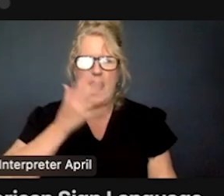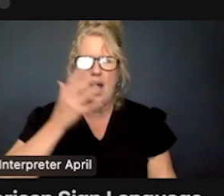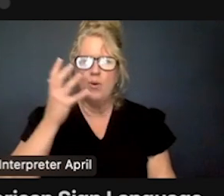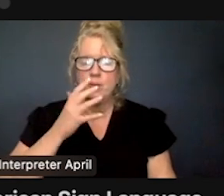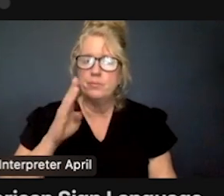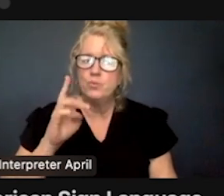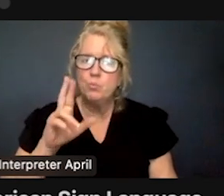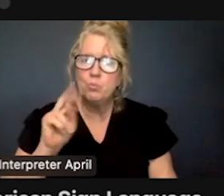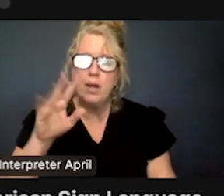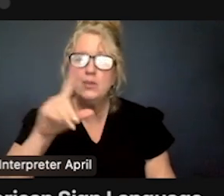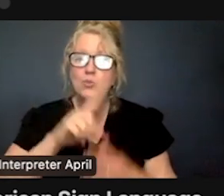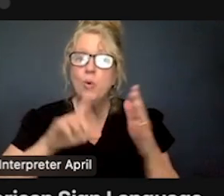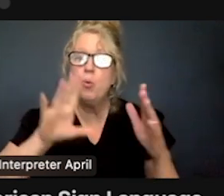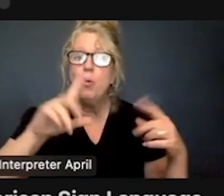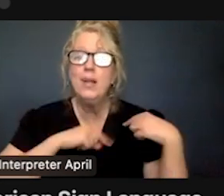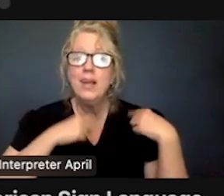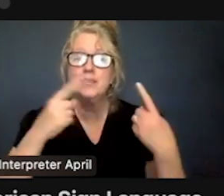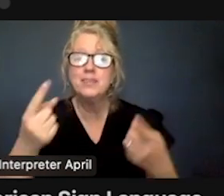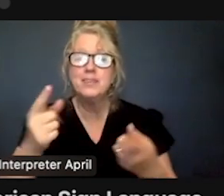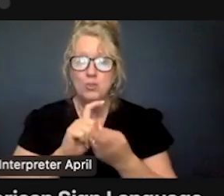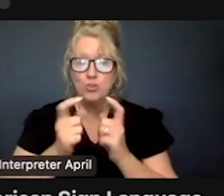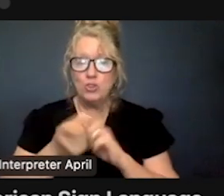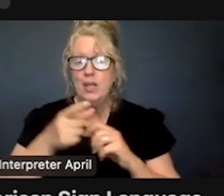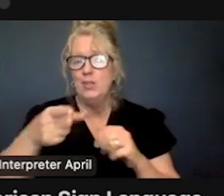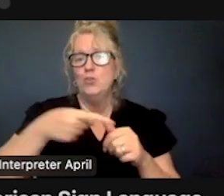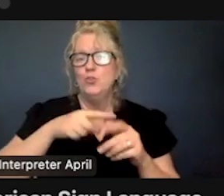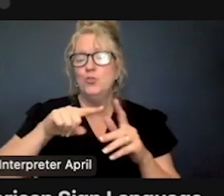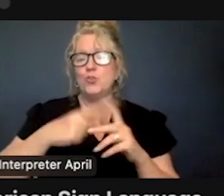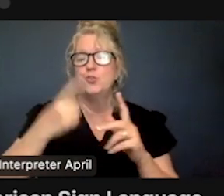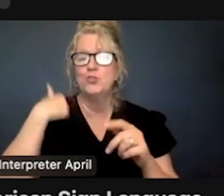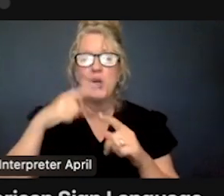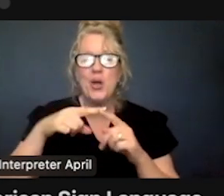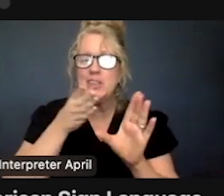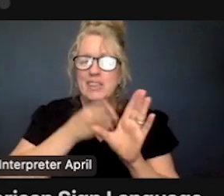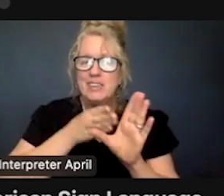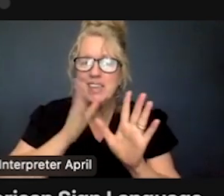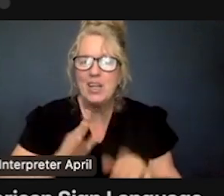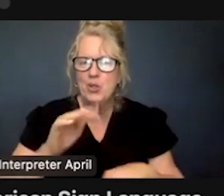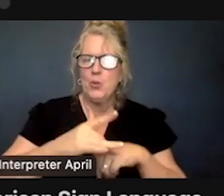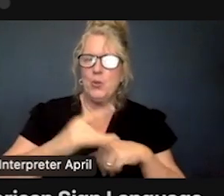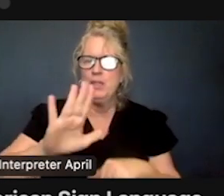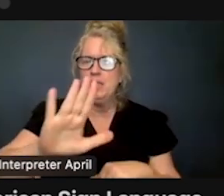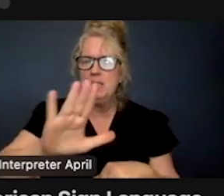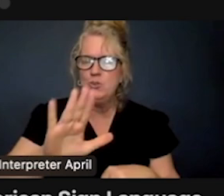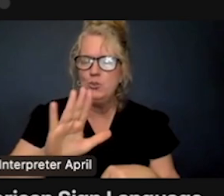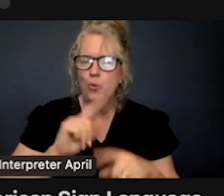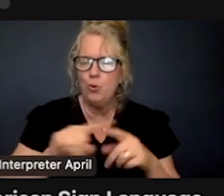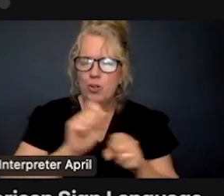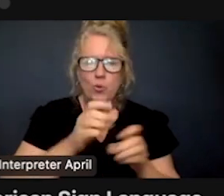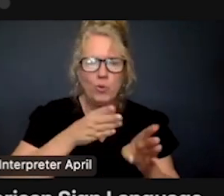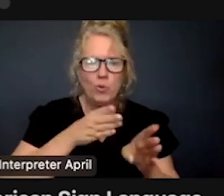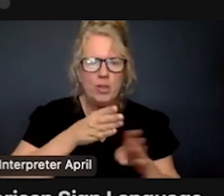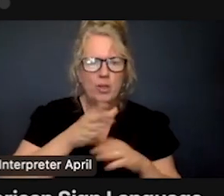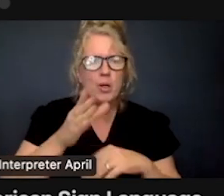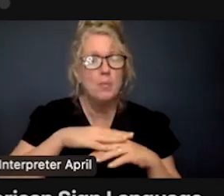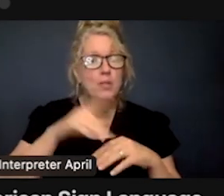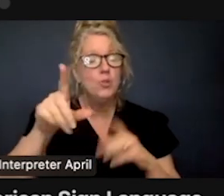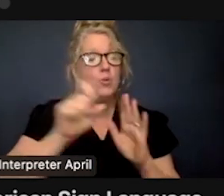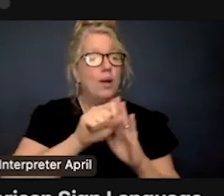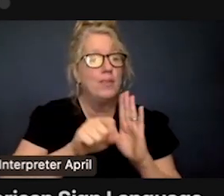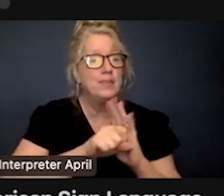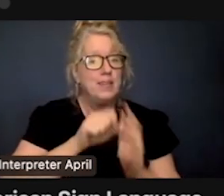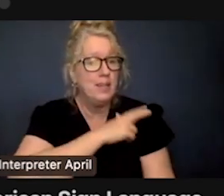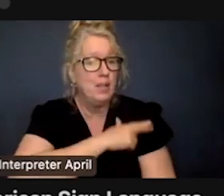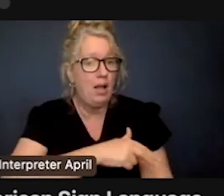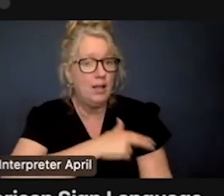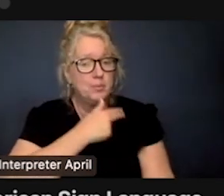what has changed? You started in psychiatry early on in your career, but you were on a state hospital